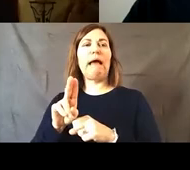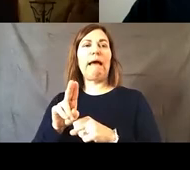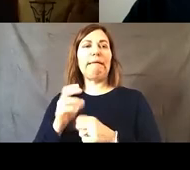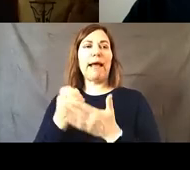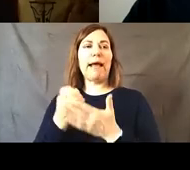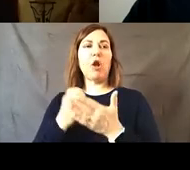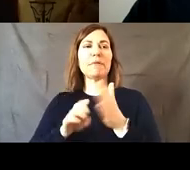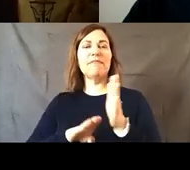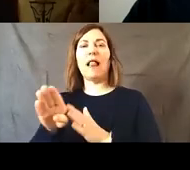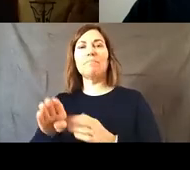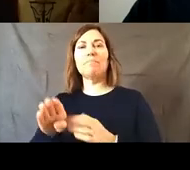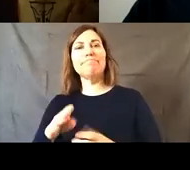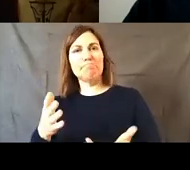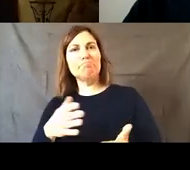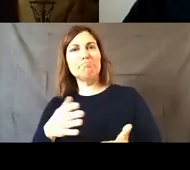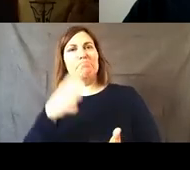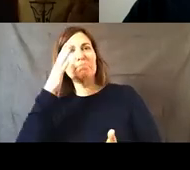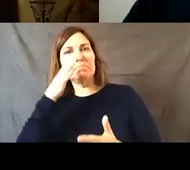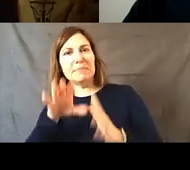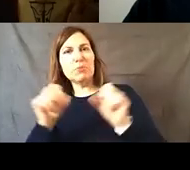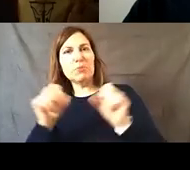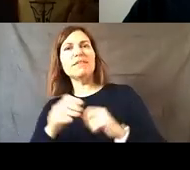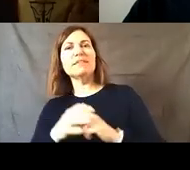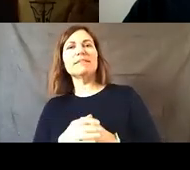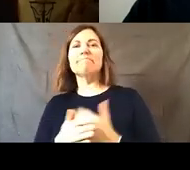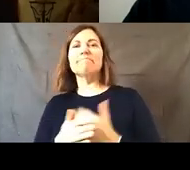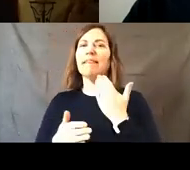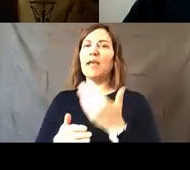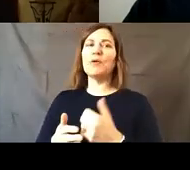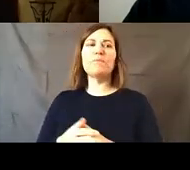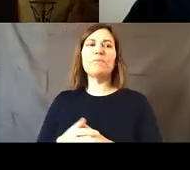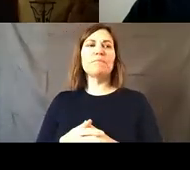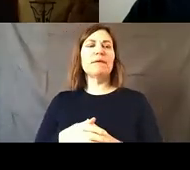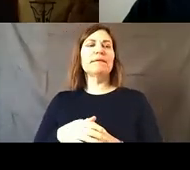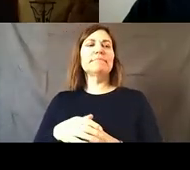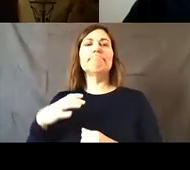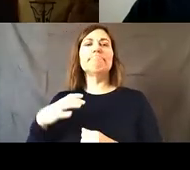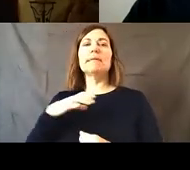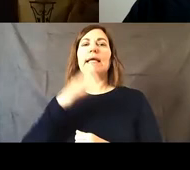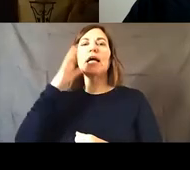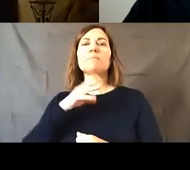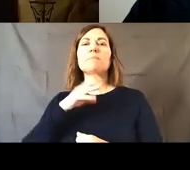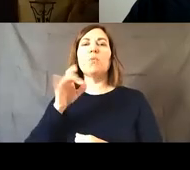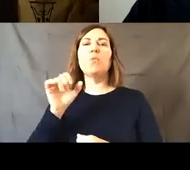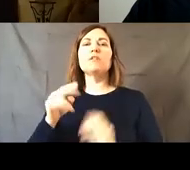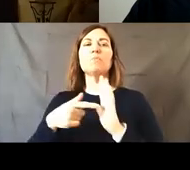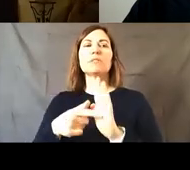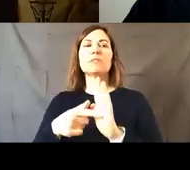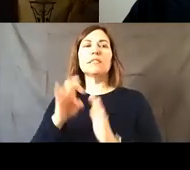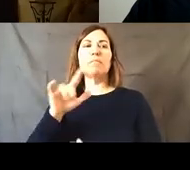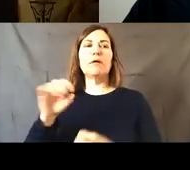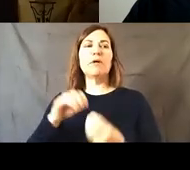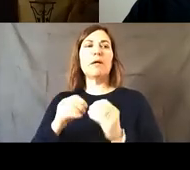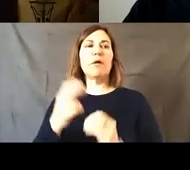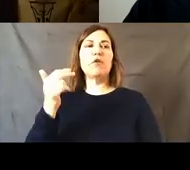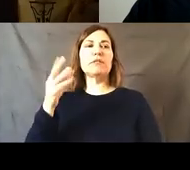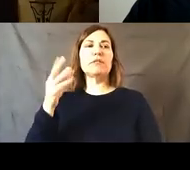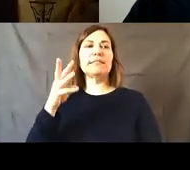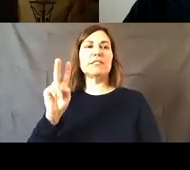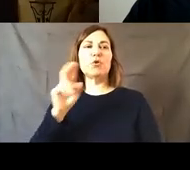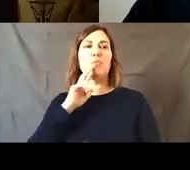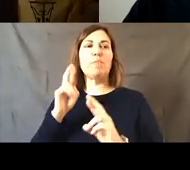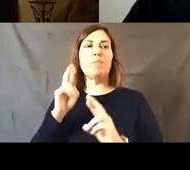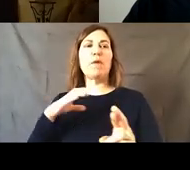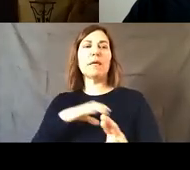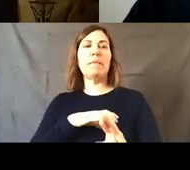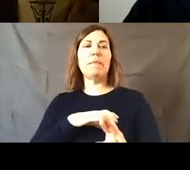Mr. President. Thank you. Councilman Wilson presents Bill Number 1362, Report of the Committee on Land Use